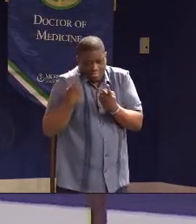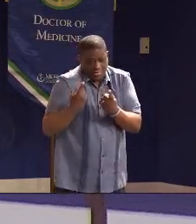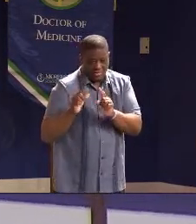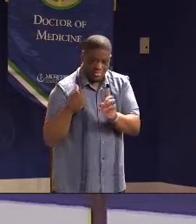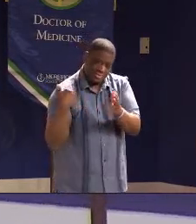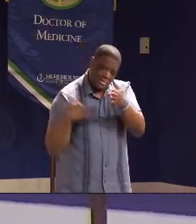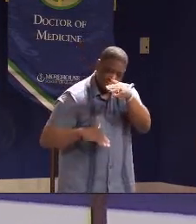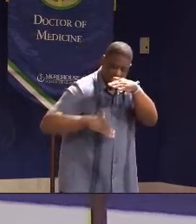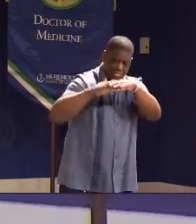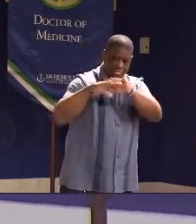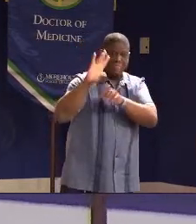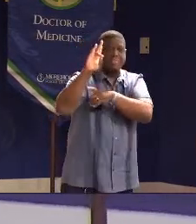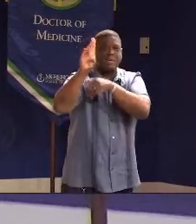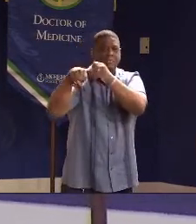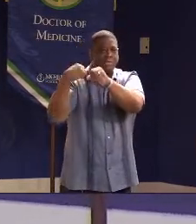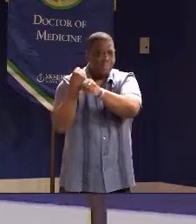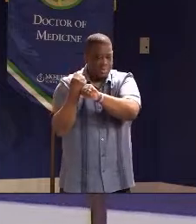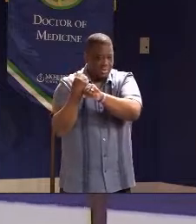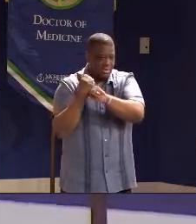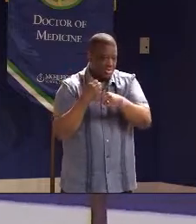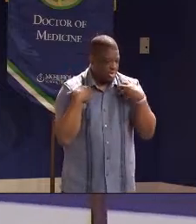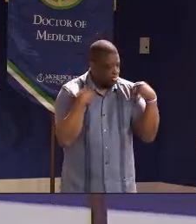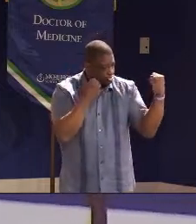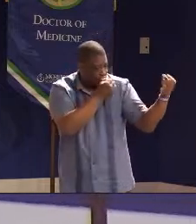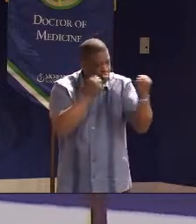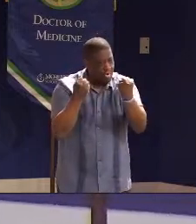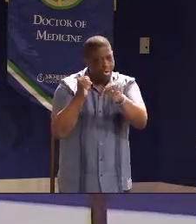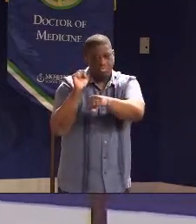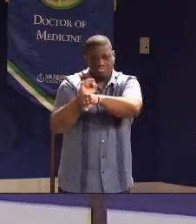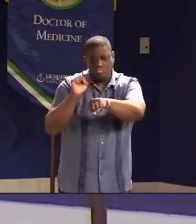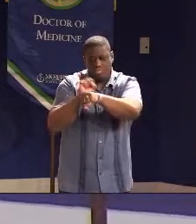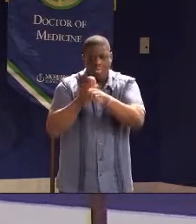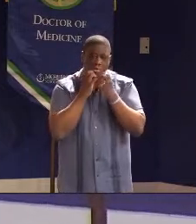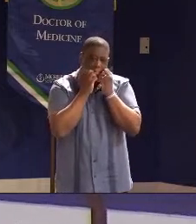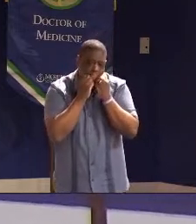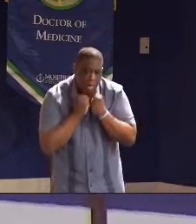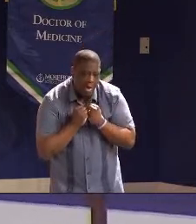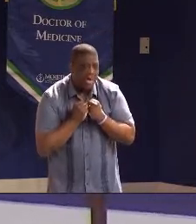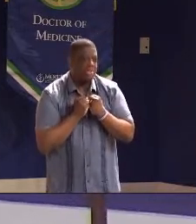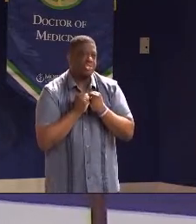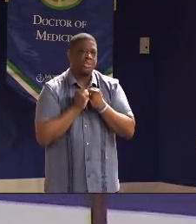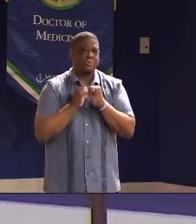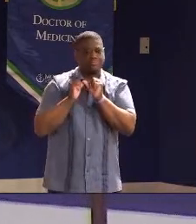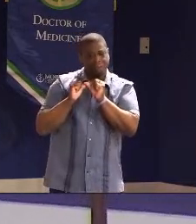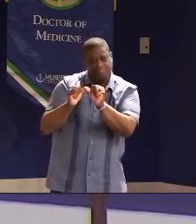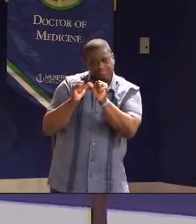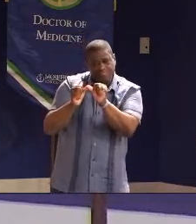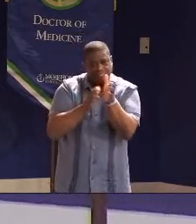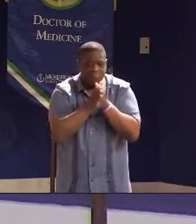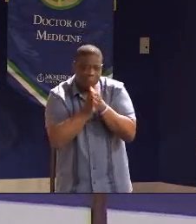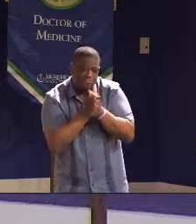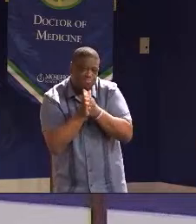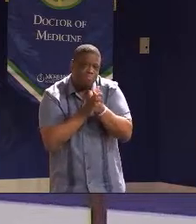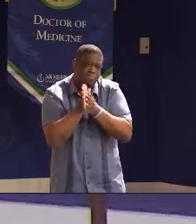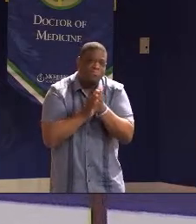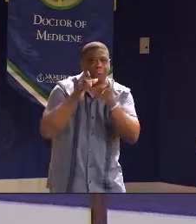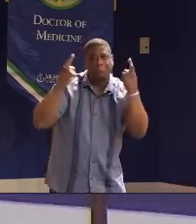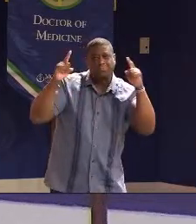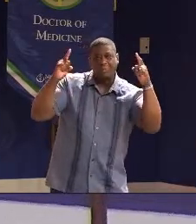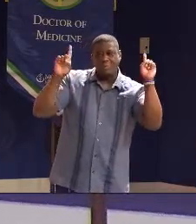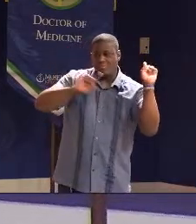we know is they will take their strong work ethic, compassion, resilience, and spunk with